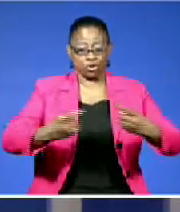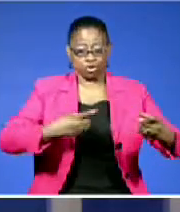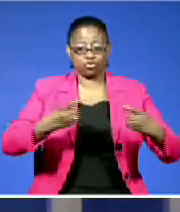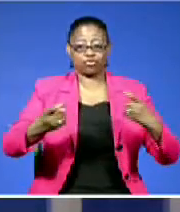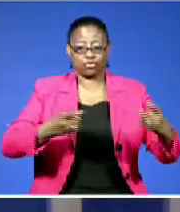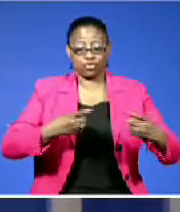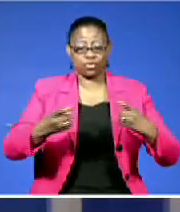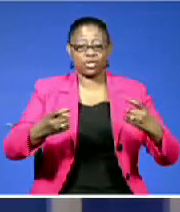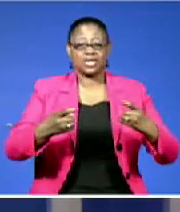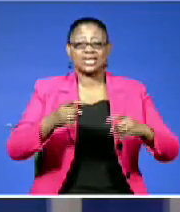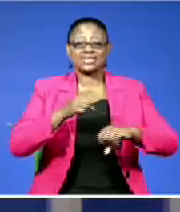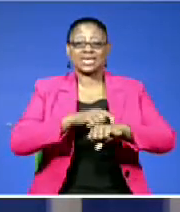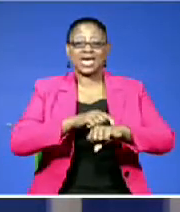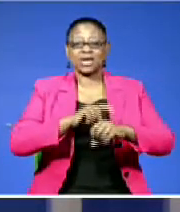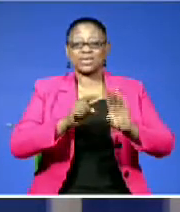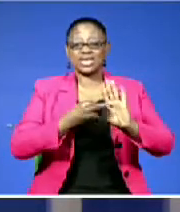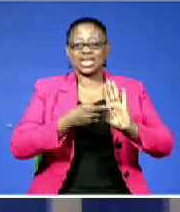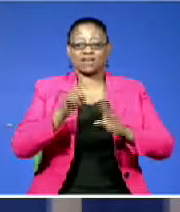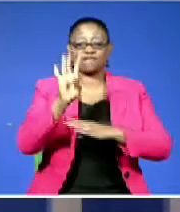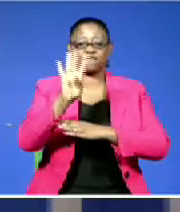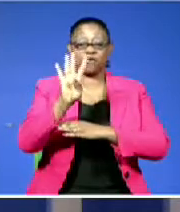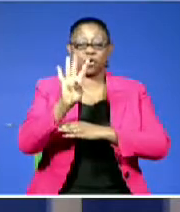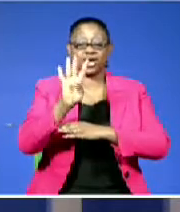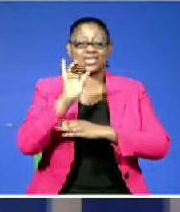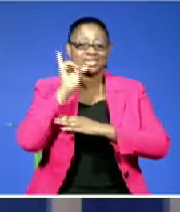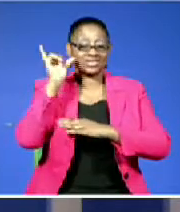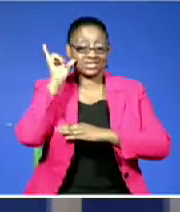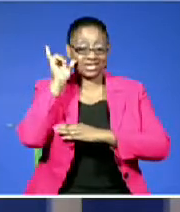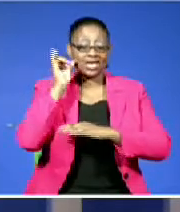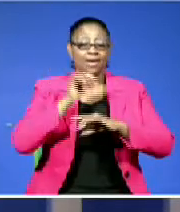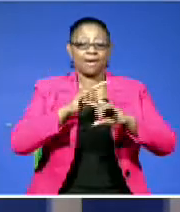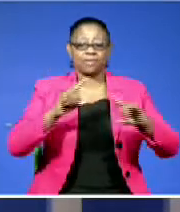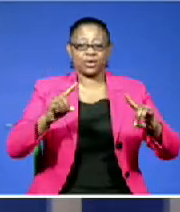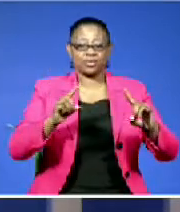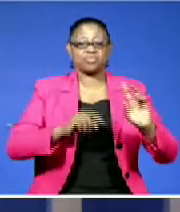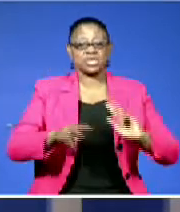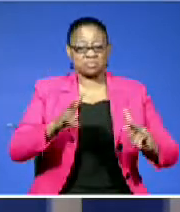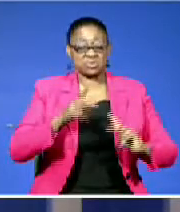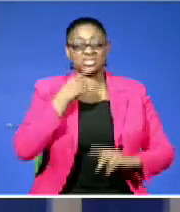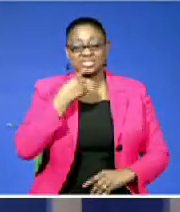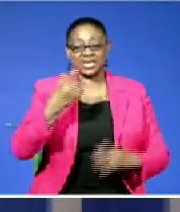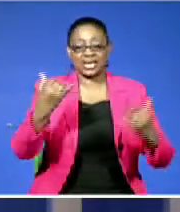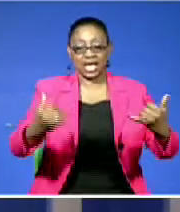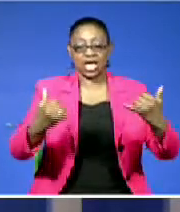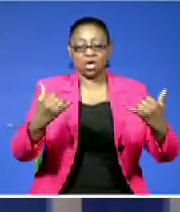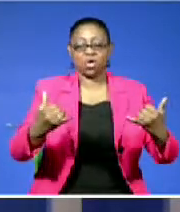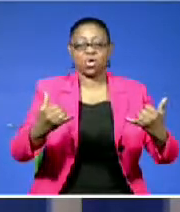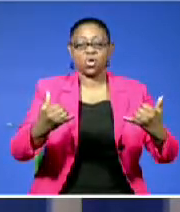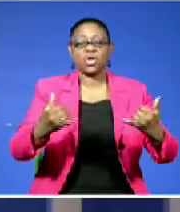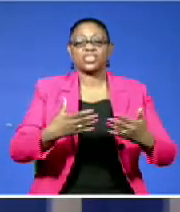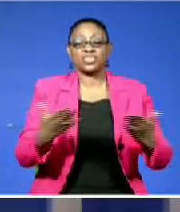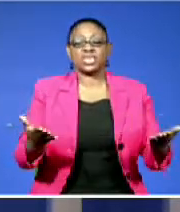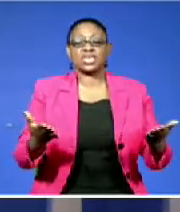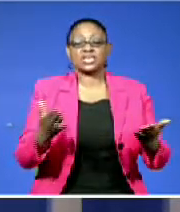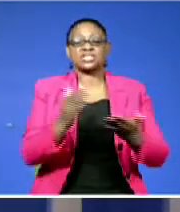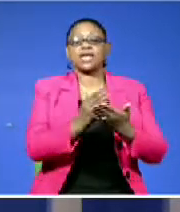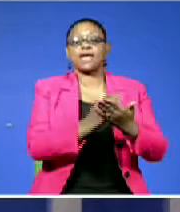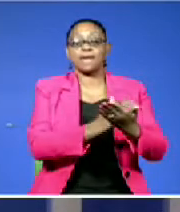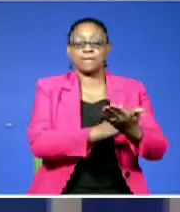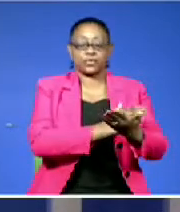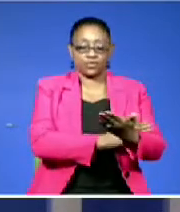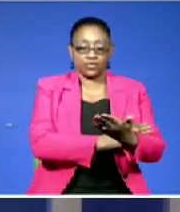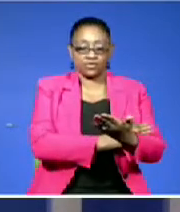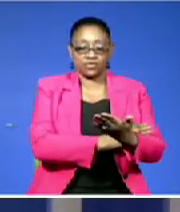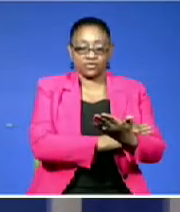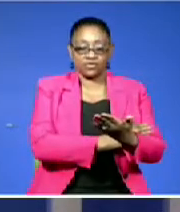4:30 yesterday afternoon. Now, we spoke with officials at the scene today who say things have improved since the last dump fire early last year. Our